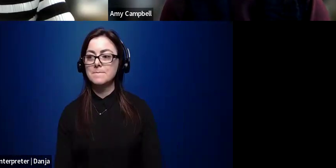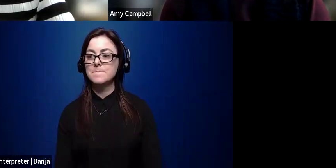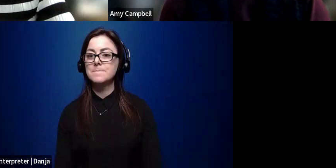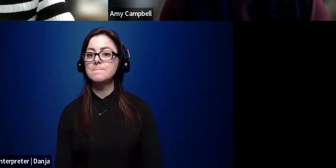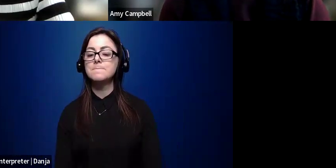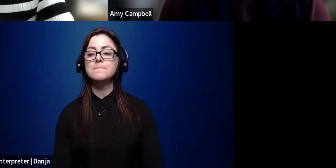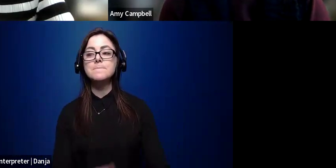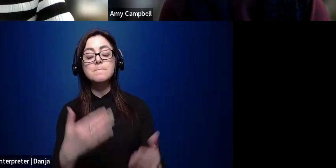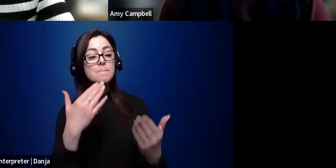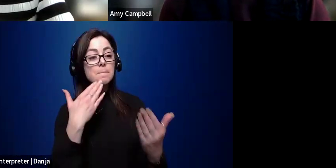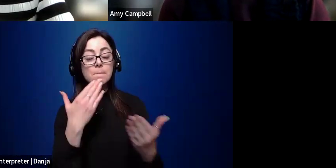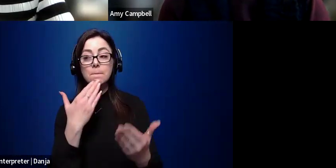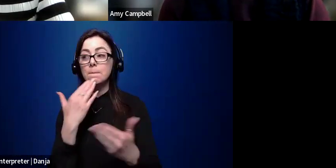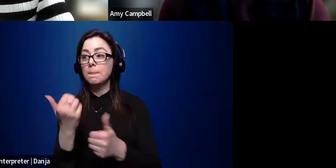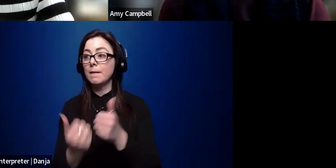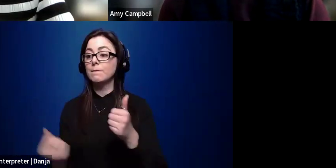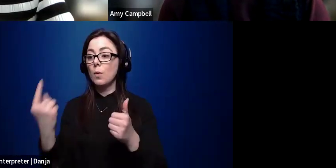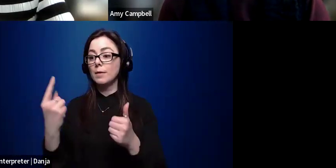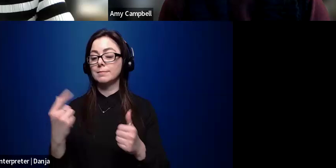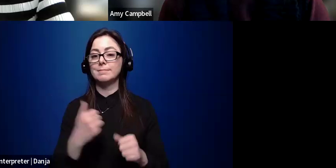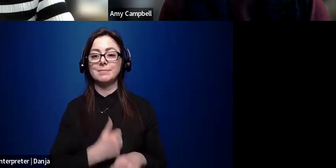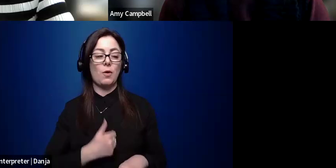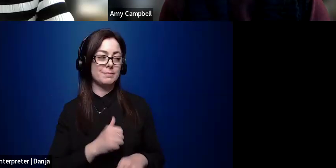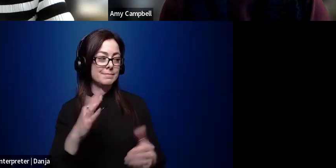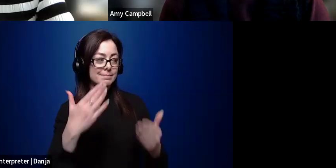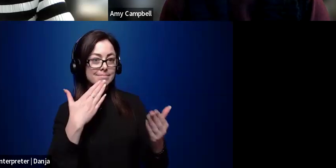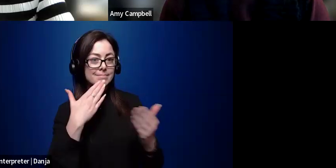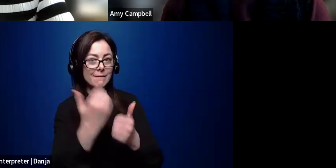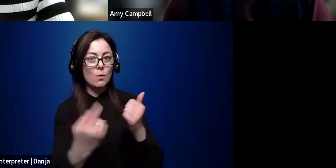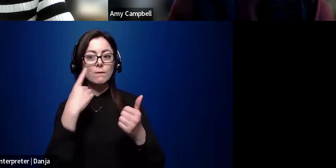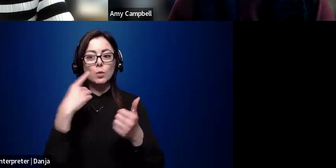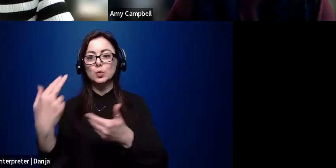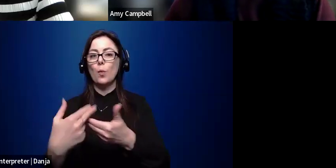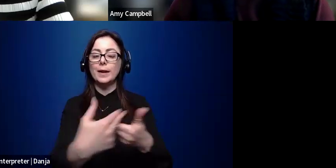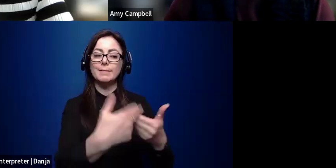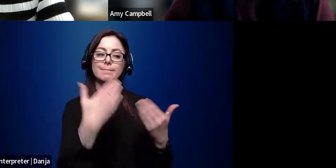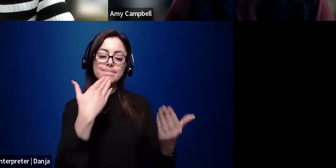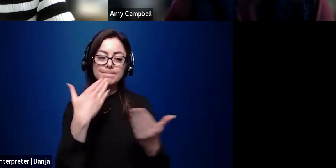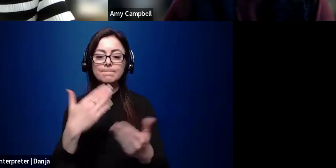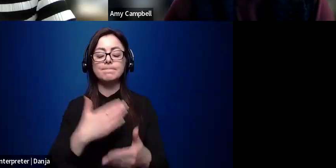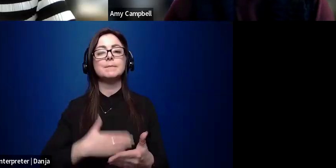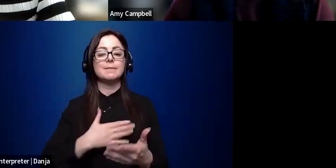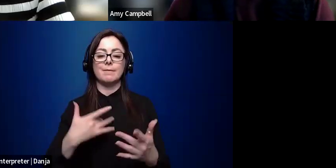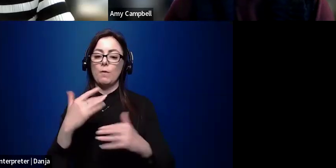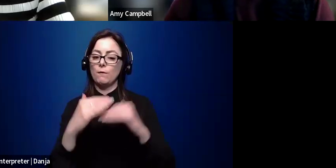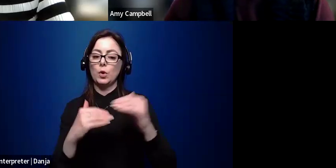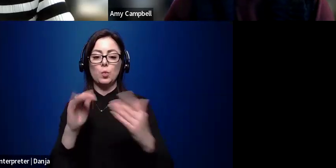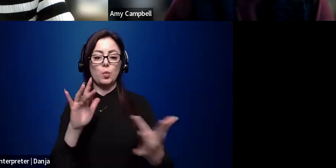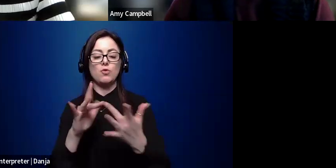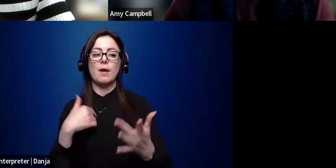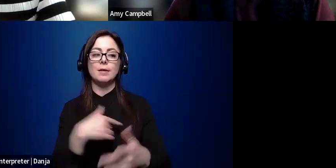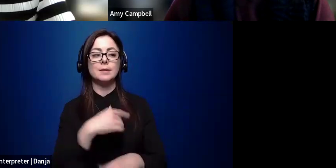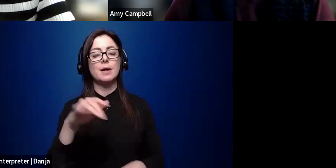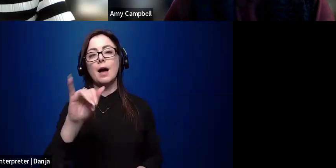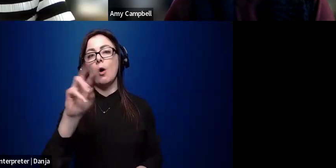Thanks, everybody. Yeah. Sorry. Yes, thanks everybody for joining. And again, please feel free to reach out to us at the Iowa DD